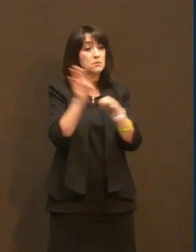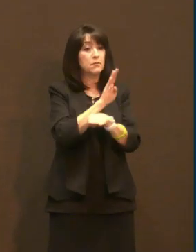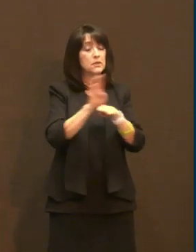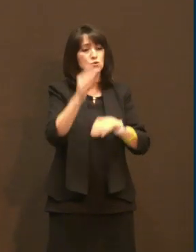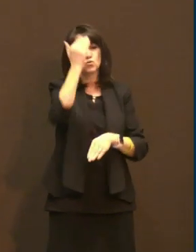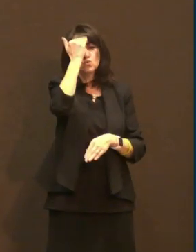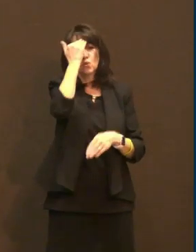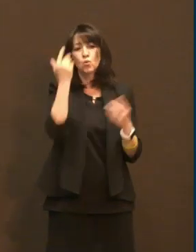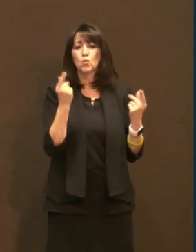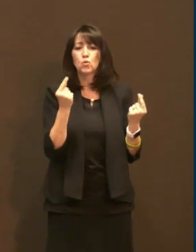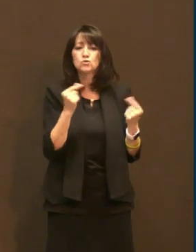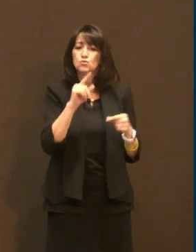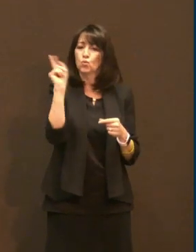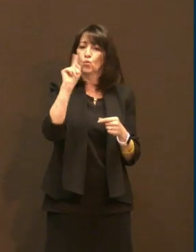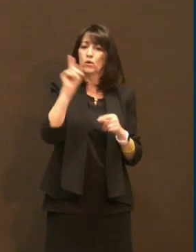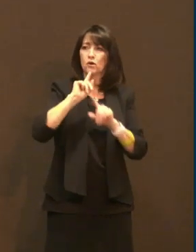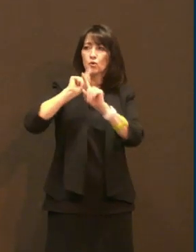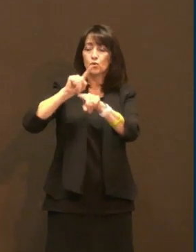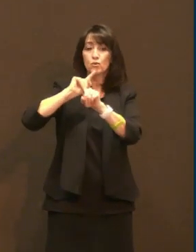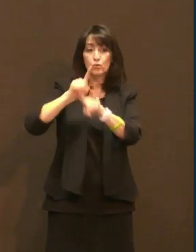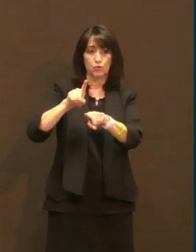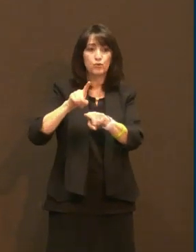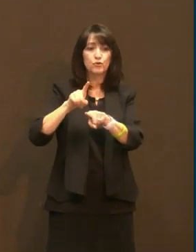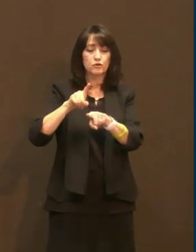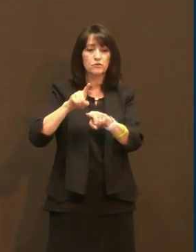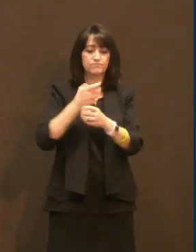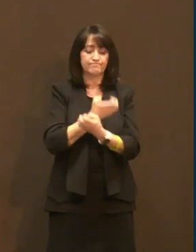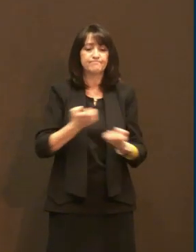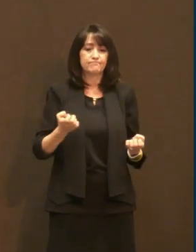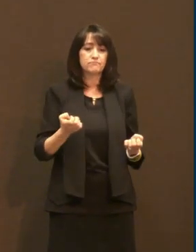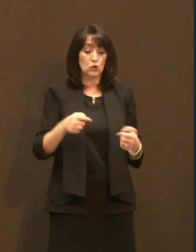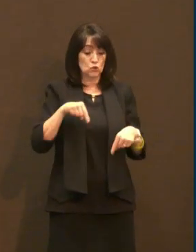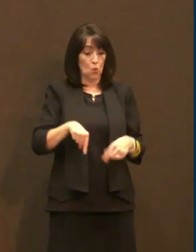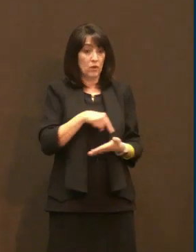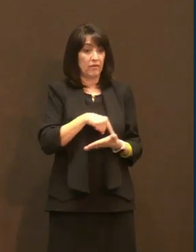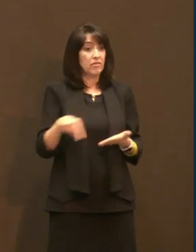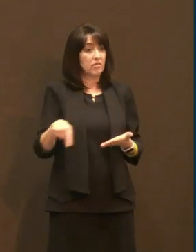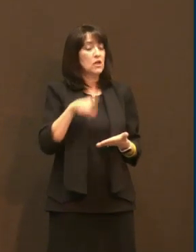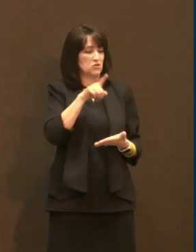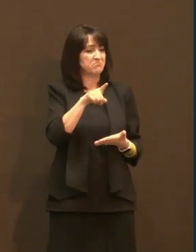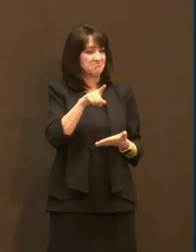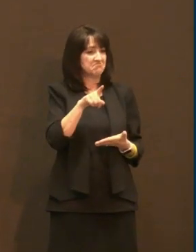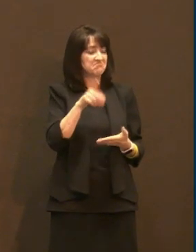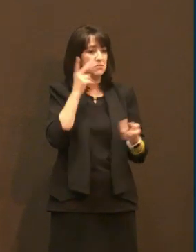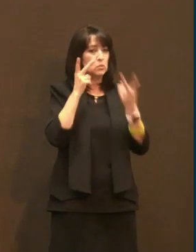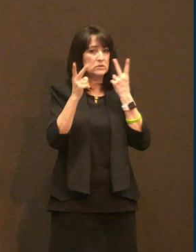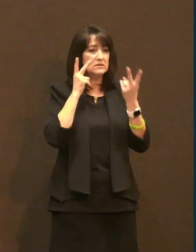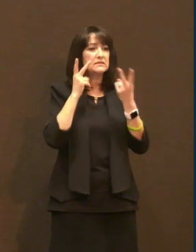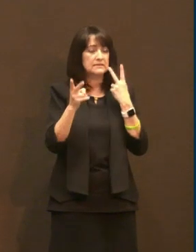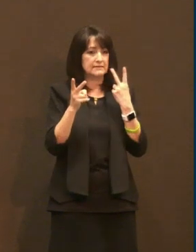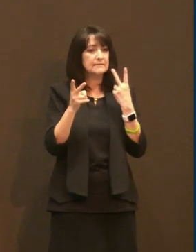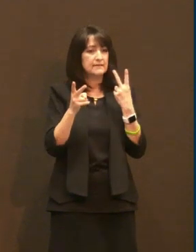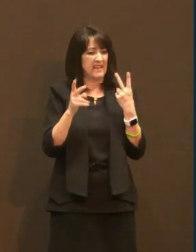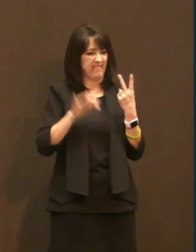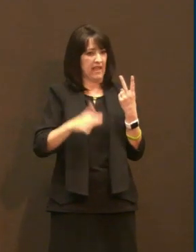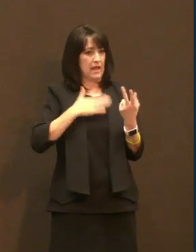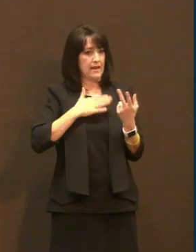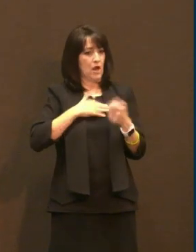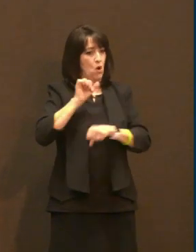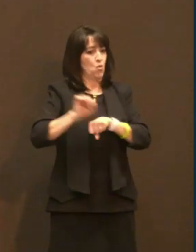well. So this is really an undertaking that's going to be worked on this week. It will launch next week. Big thanks